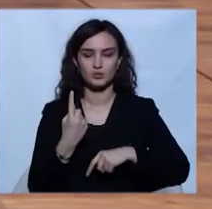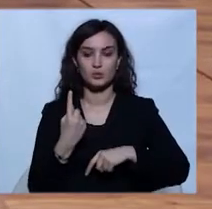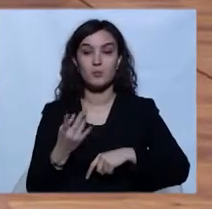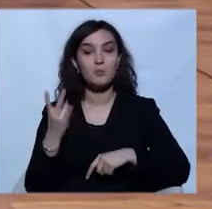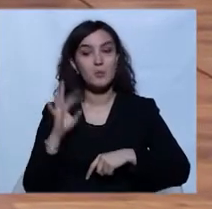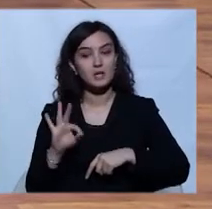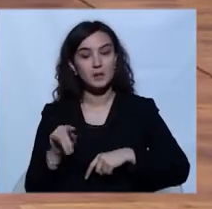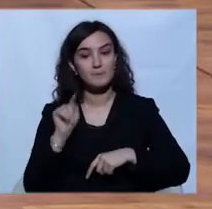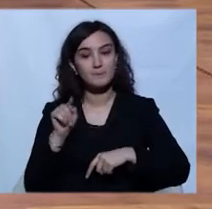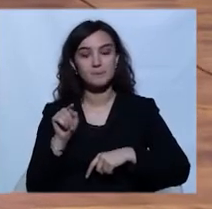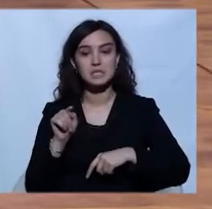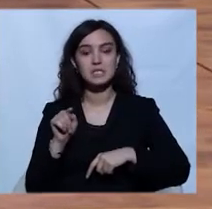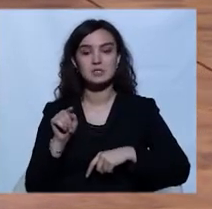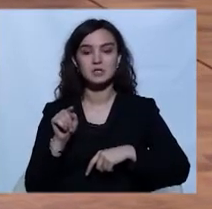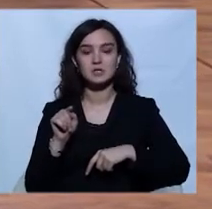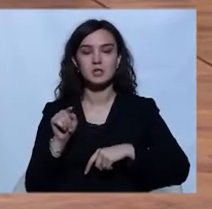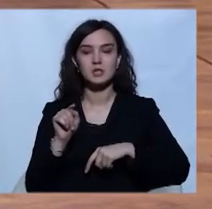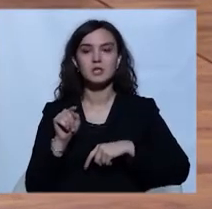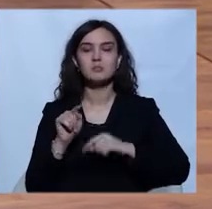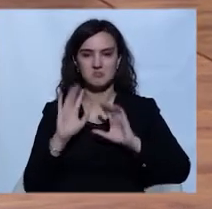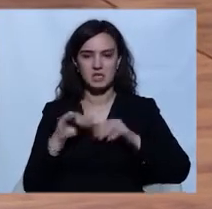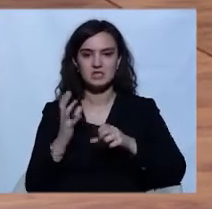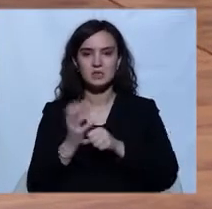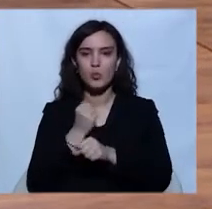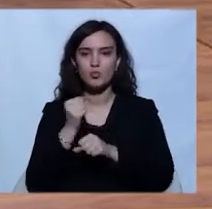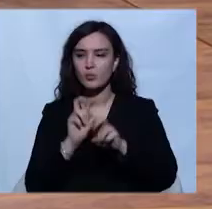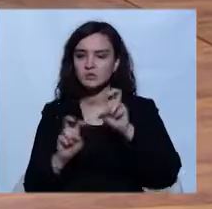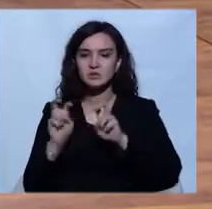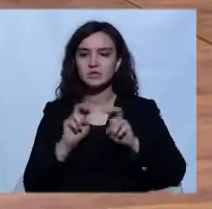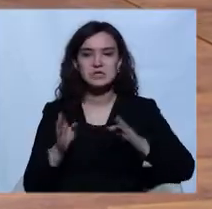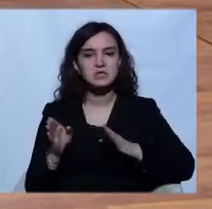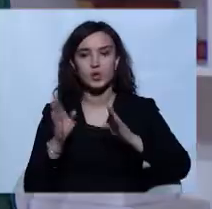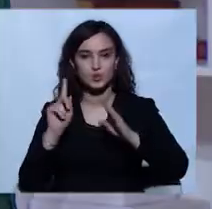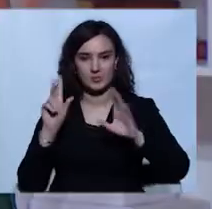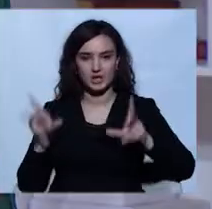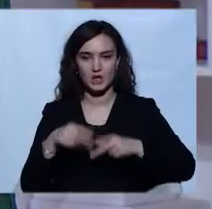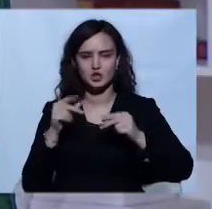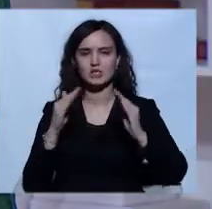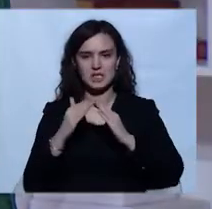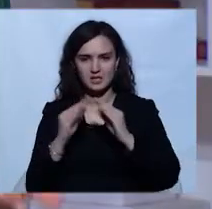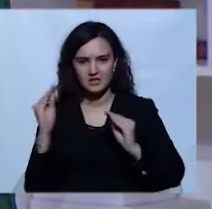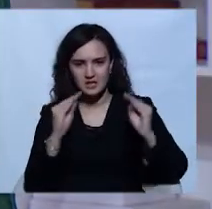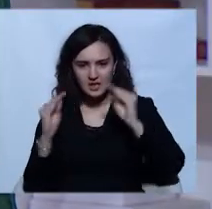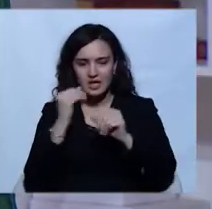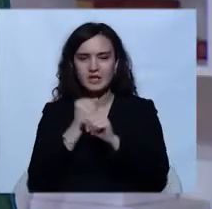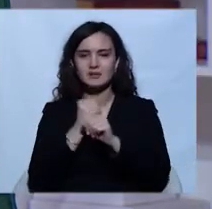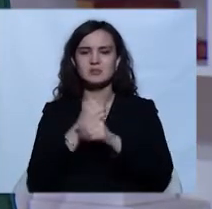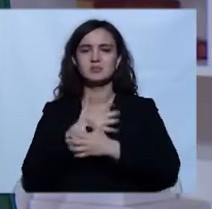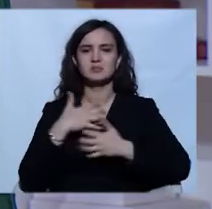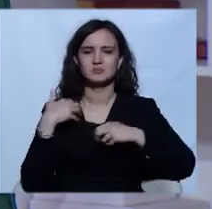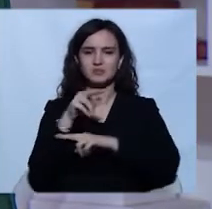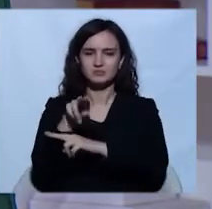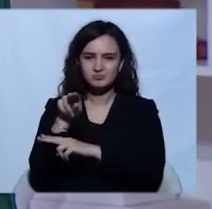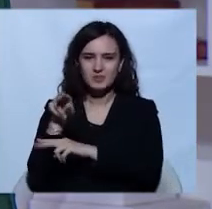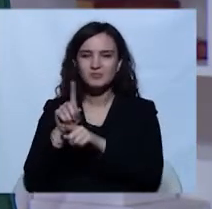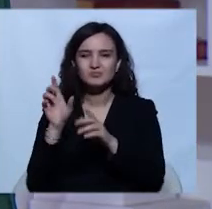But he is resourceful and he finds ways to survive. He builds a house, hunts animals, grows his